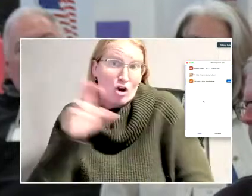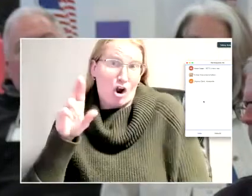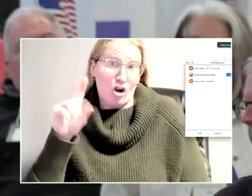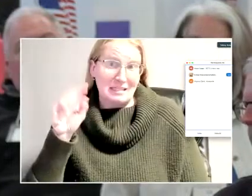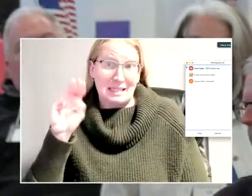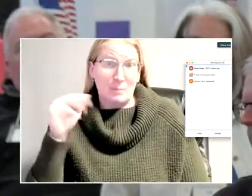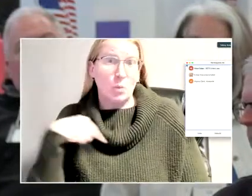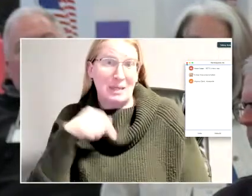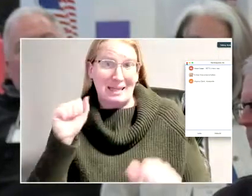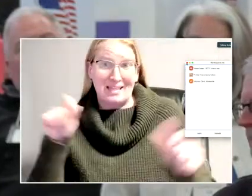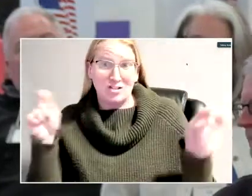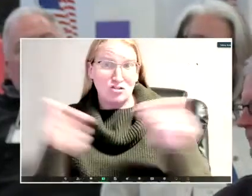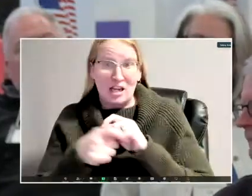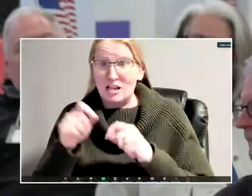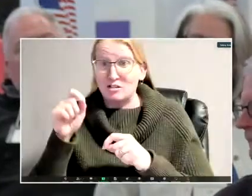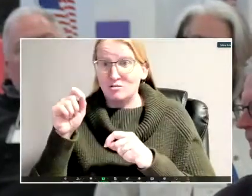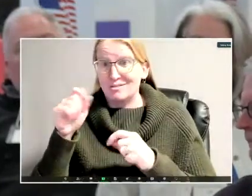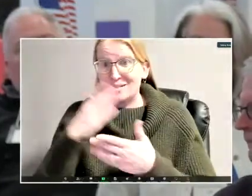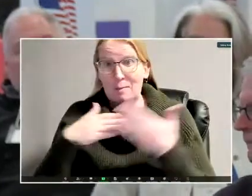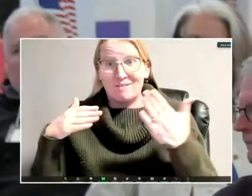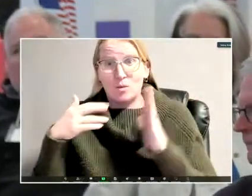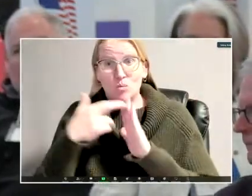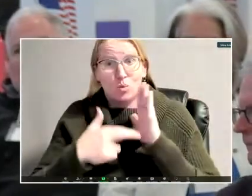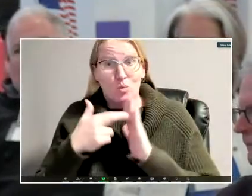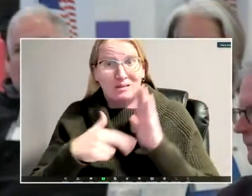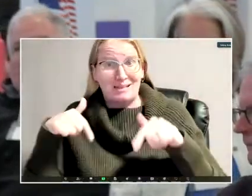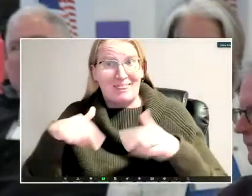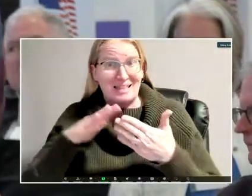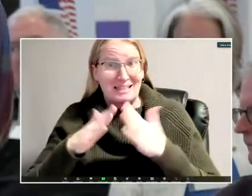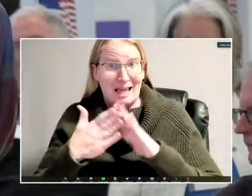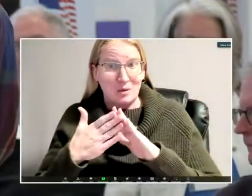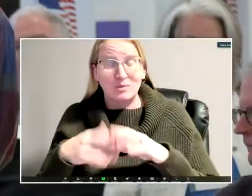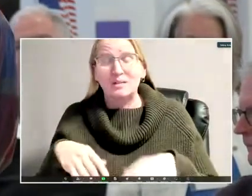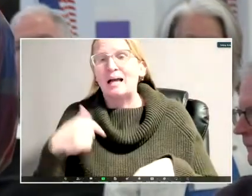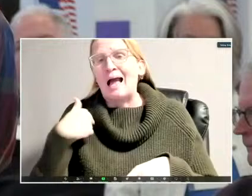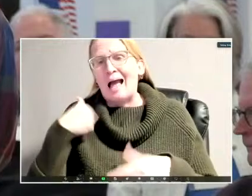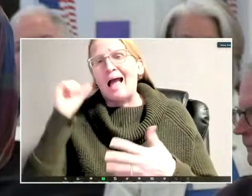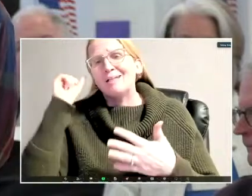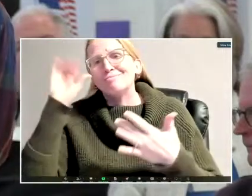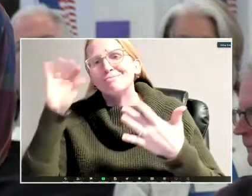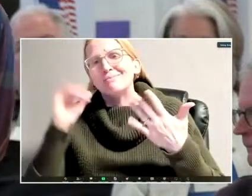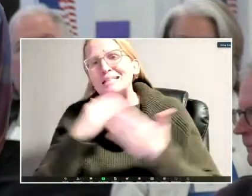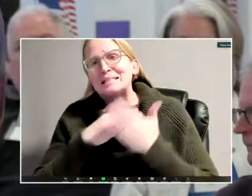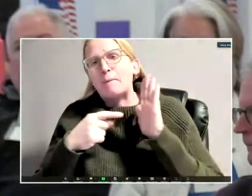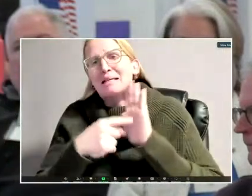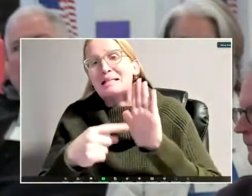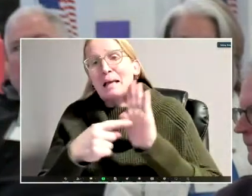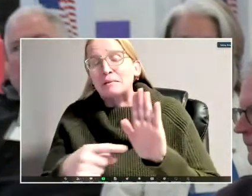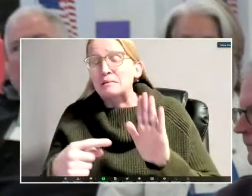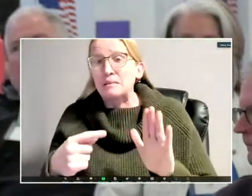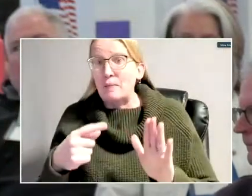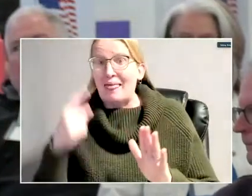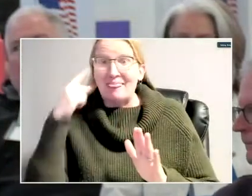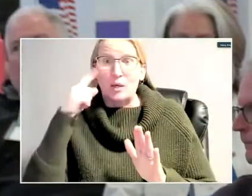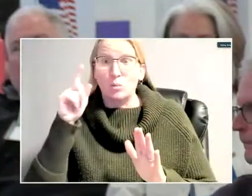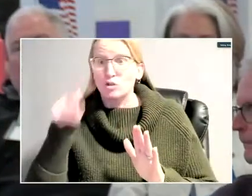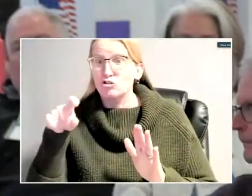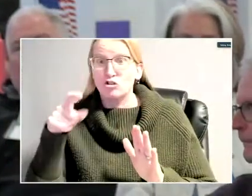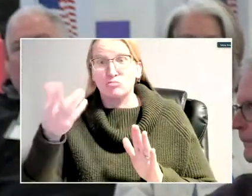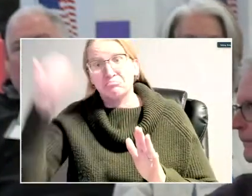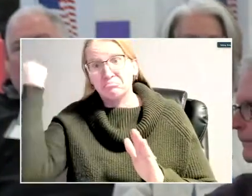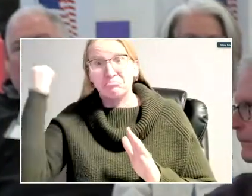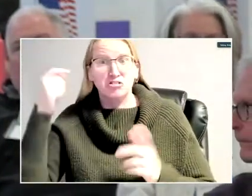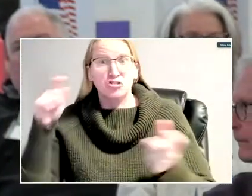joke um as far as selecting those items and whether I think they should be repealed or not that's I'm not serious about that